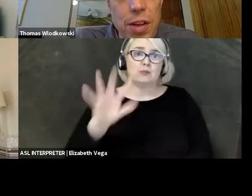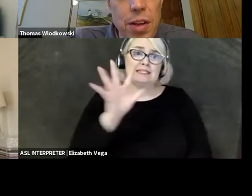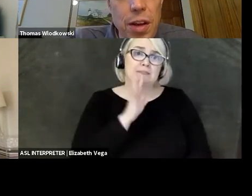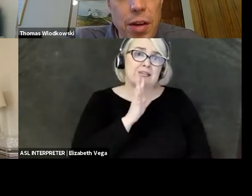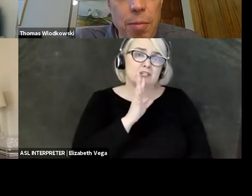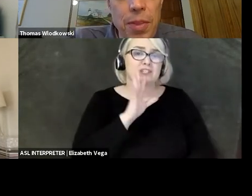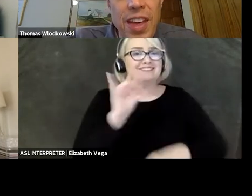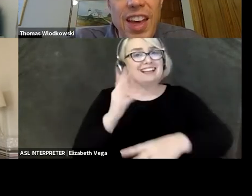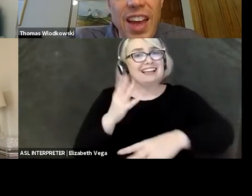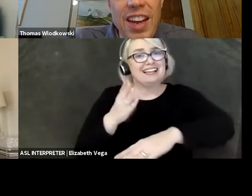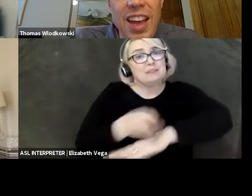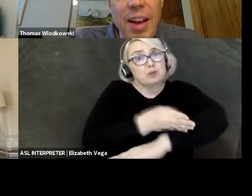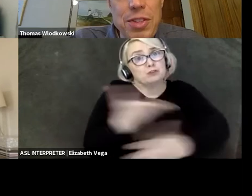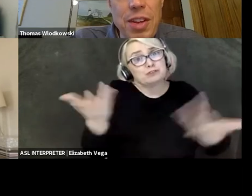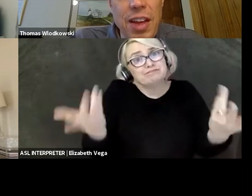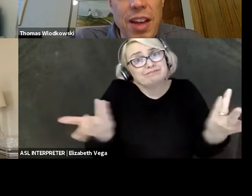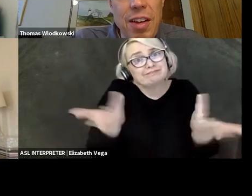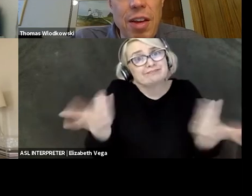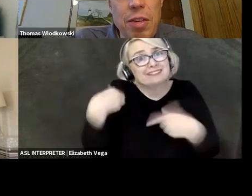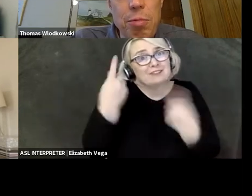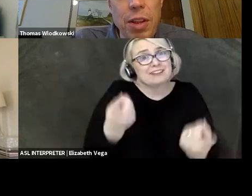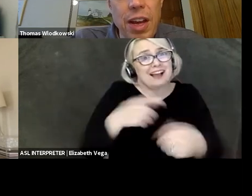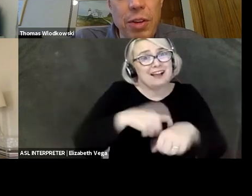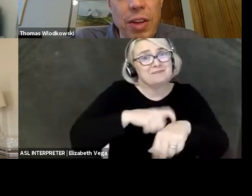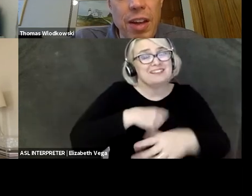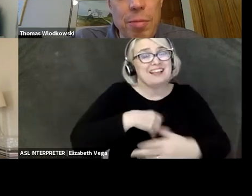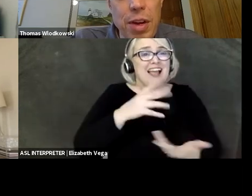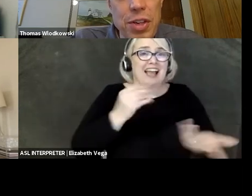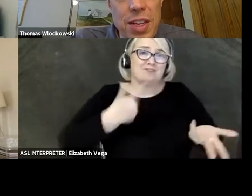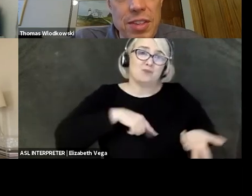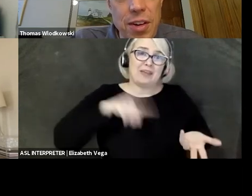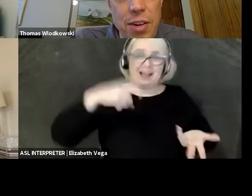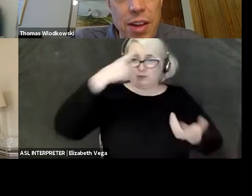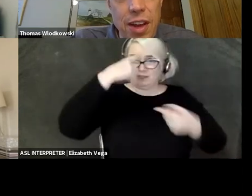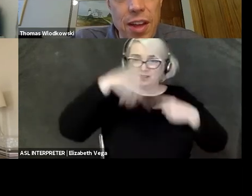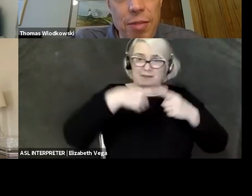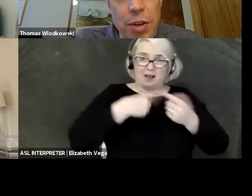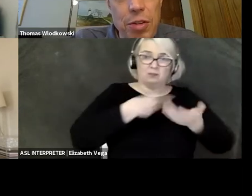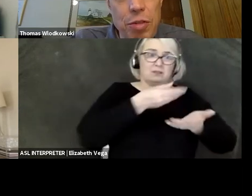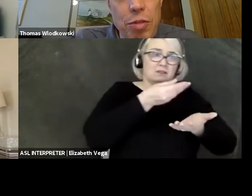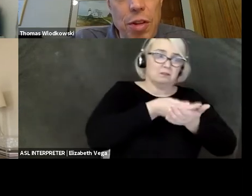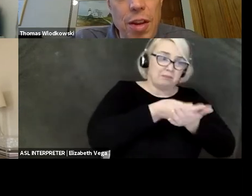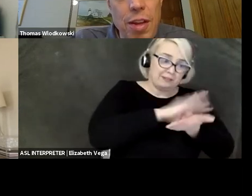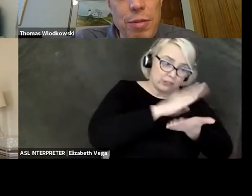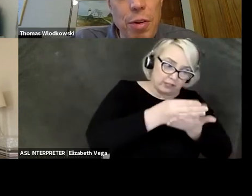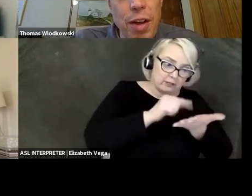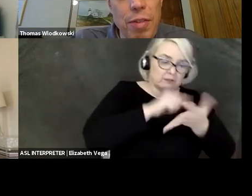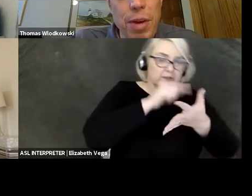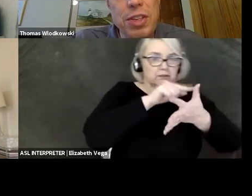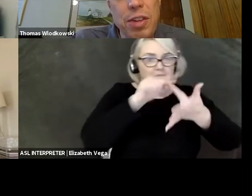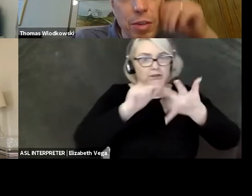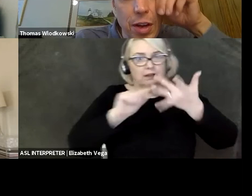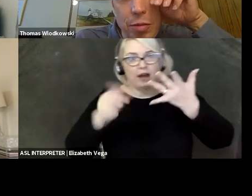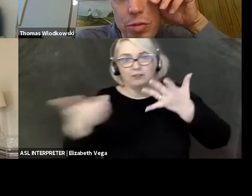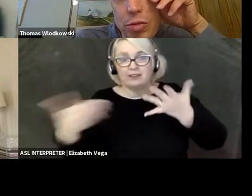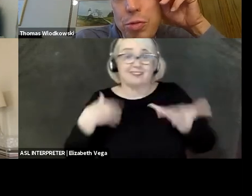improved. And I would say that you really got to look at budget, et cetera. And if you don't have the